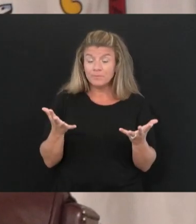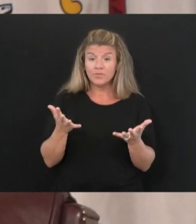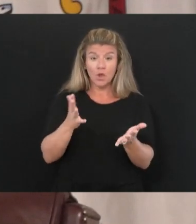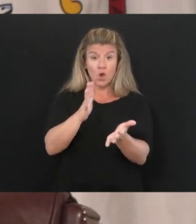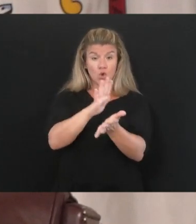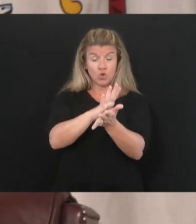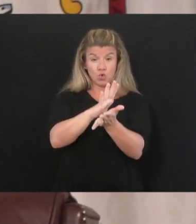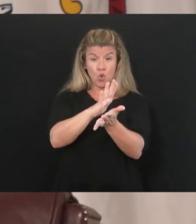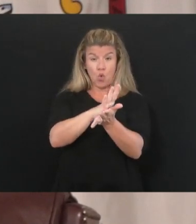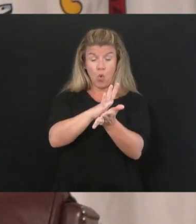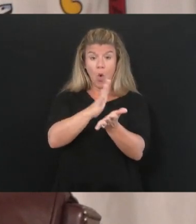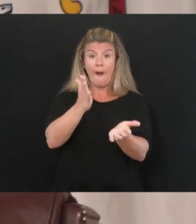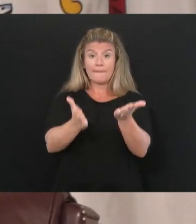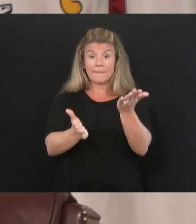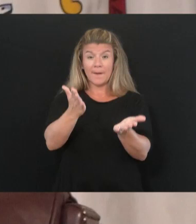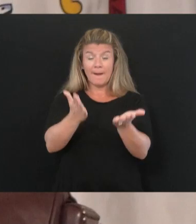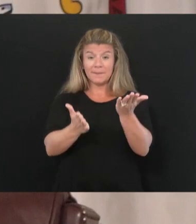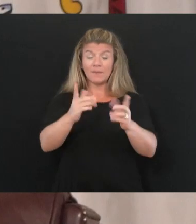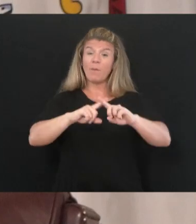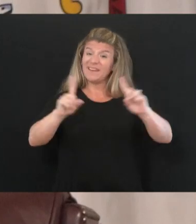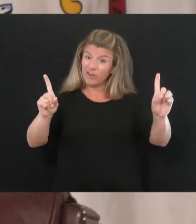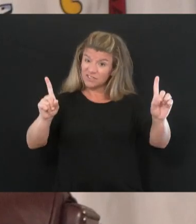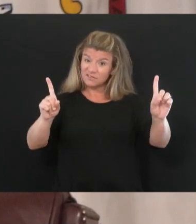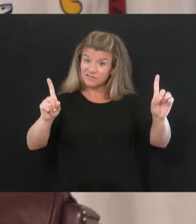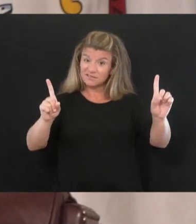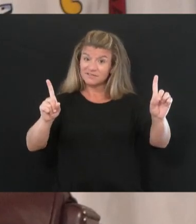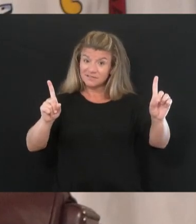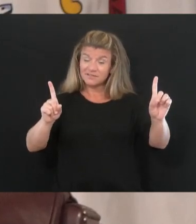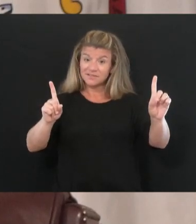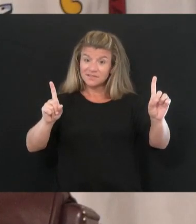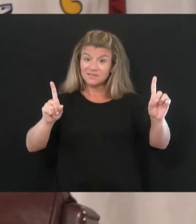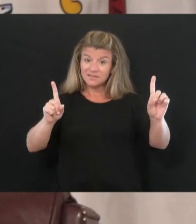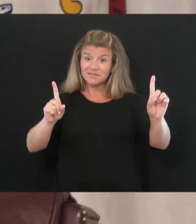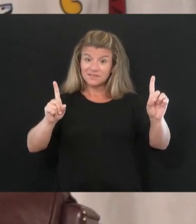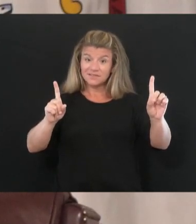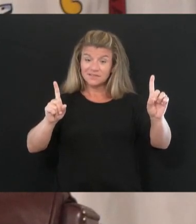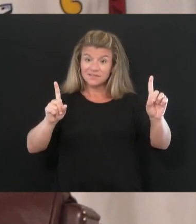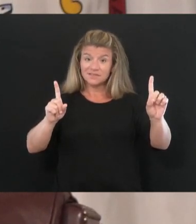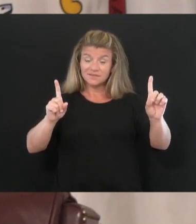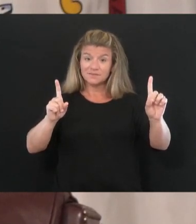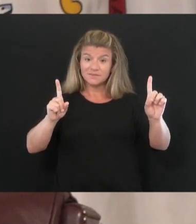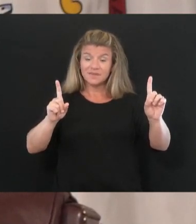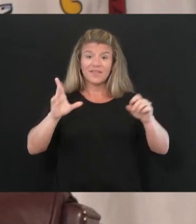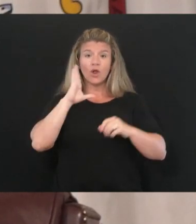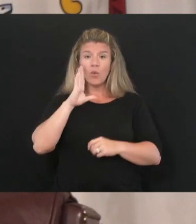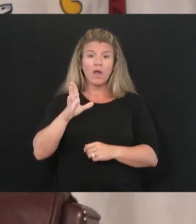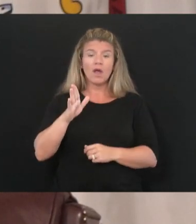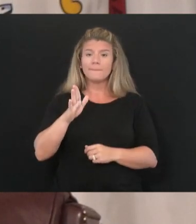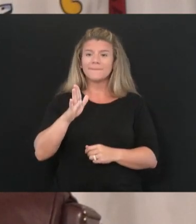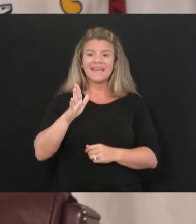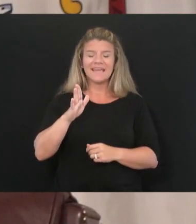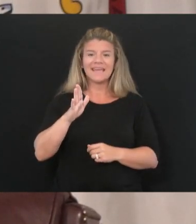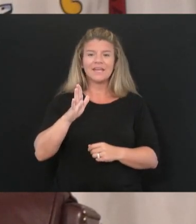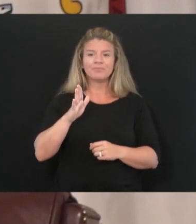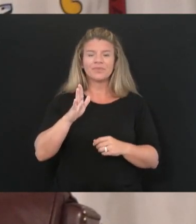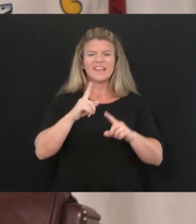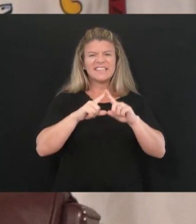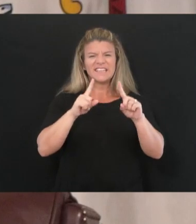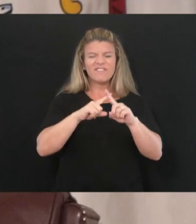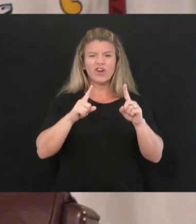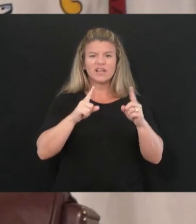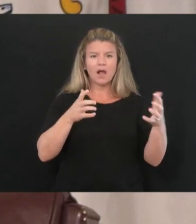school probably is going to be a little different, but there's going to be combinations